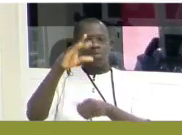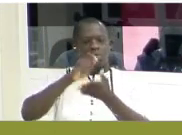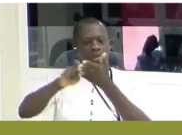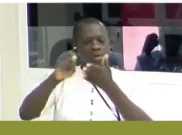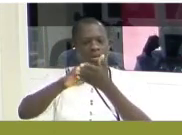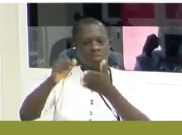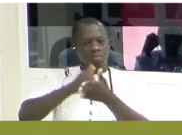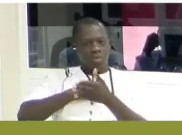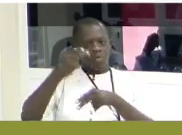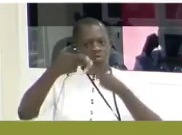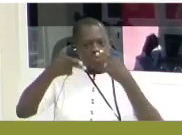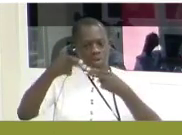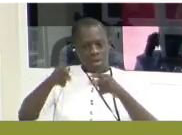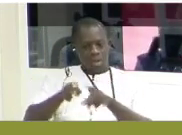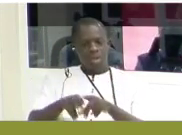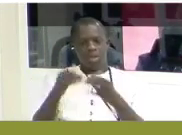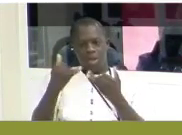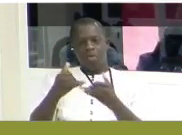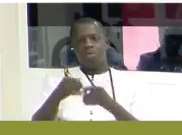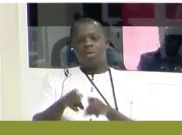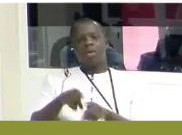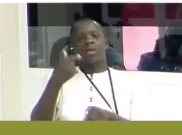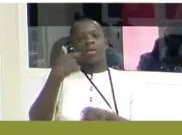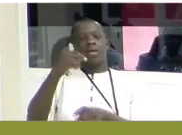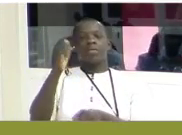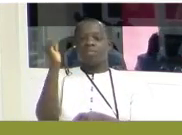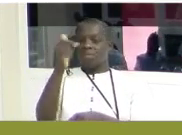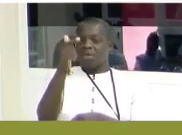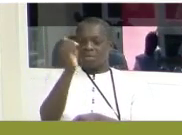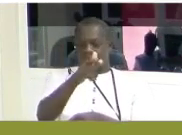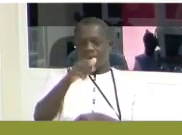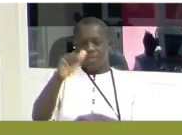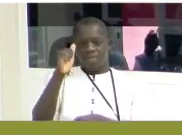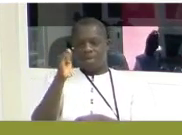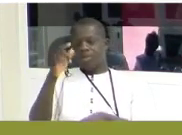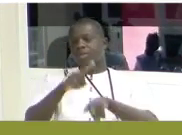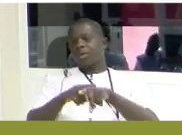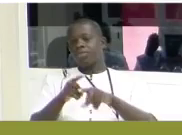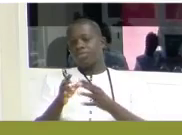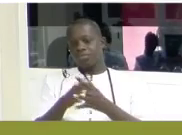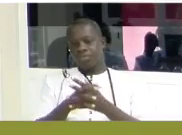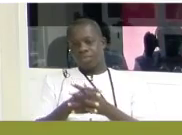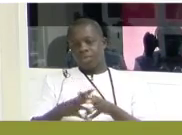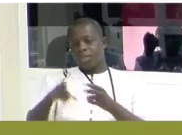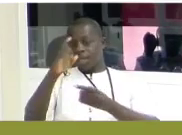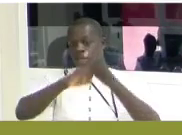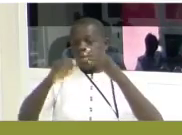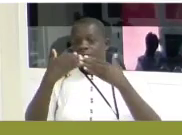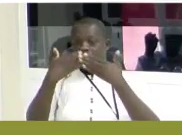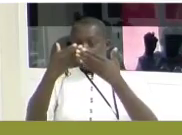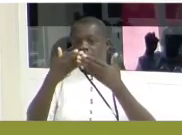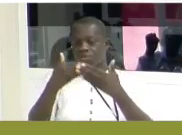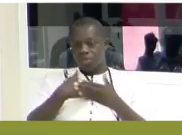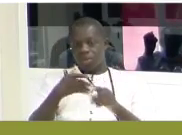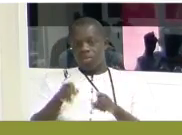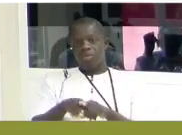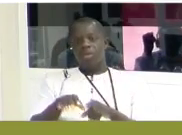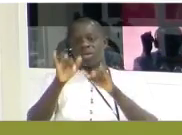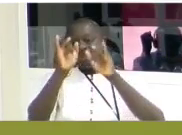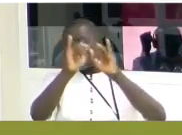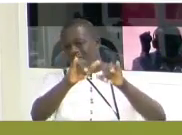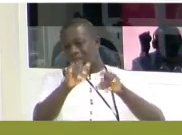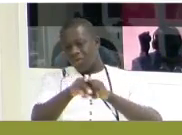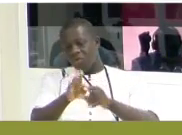this is the payback time. Musa also told me that. Again, he also told me that I've been in this system over 20 years. You are just